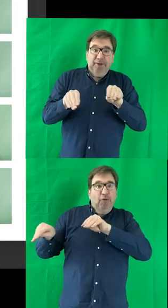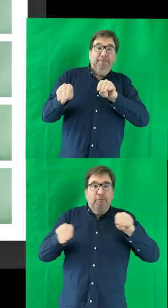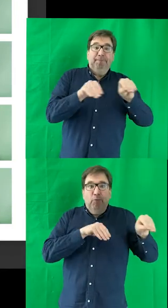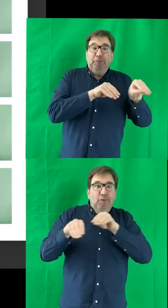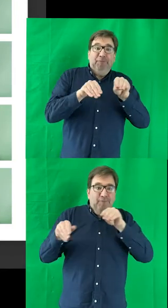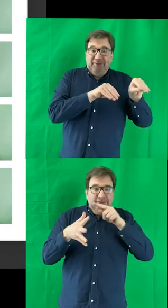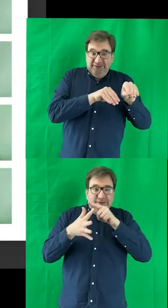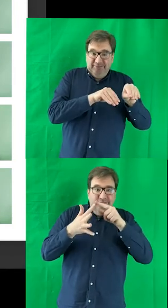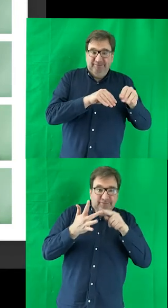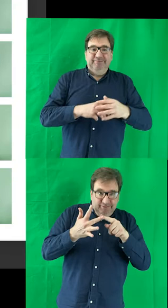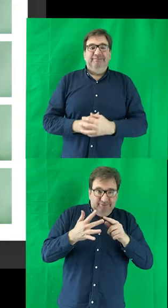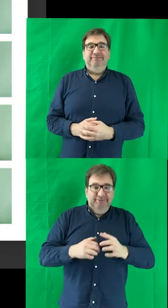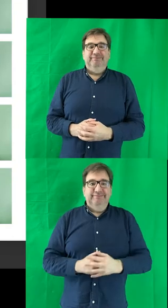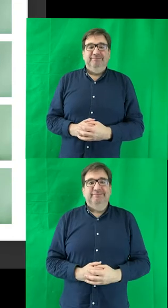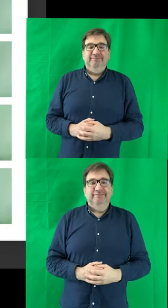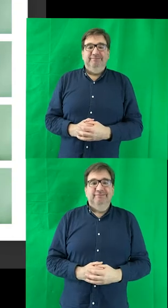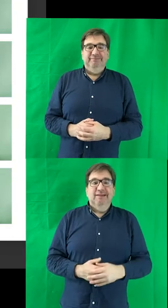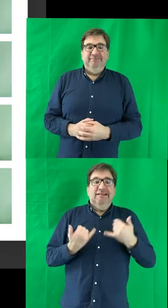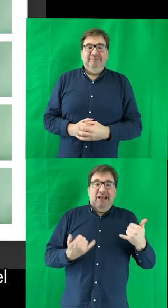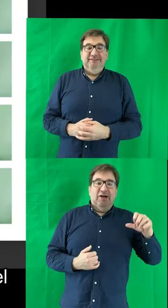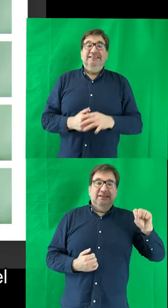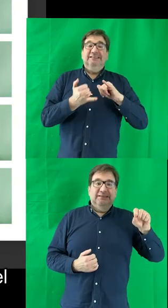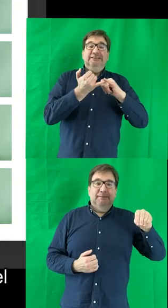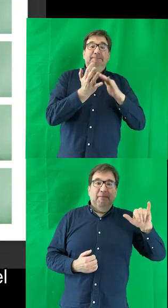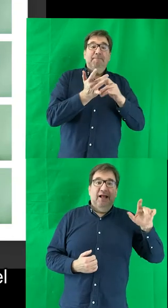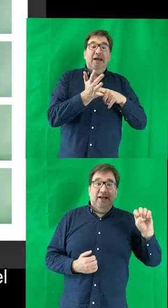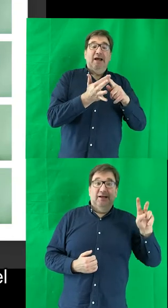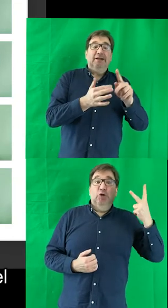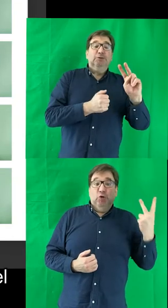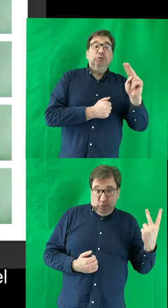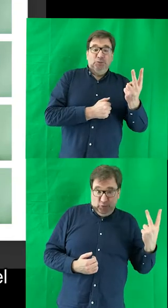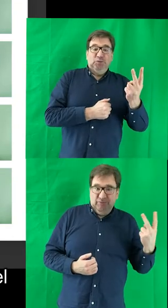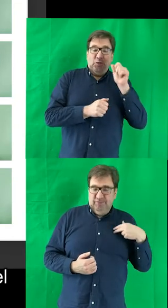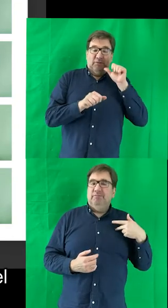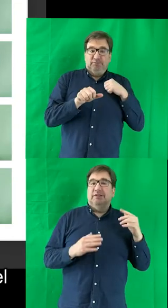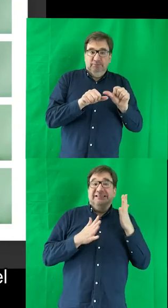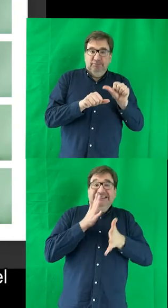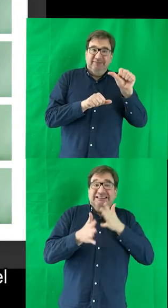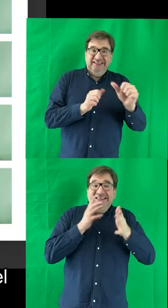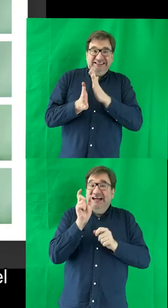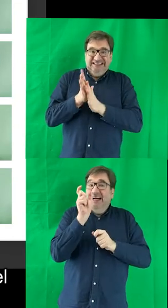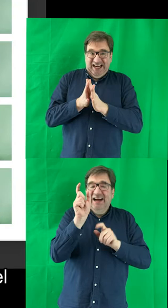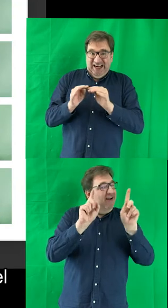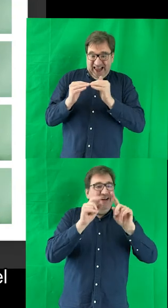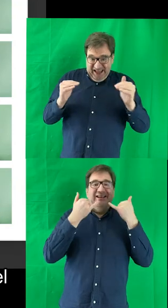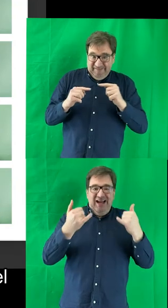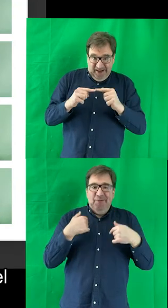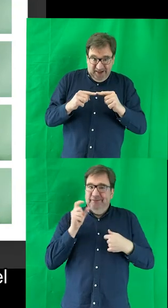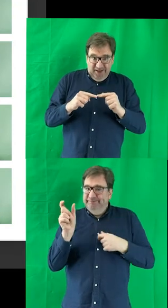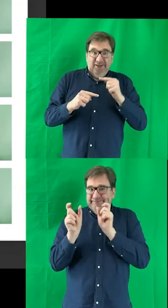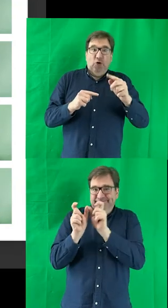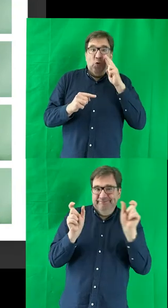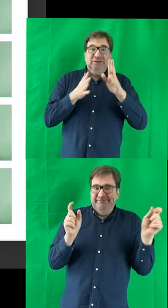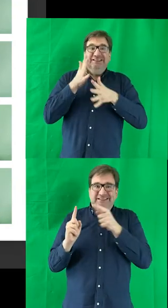position, location and movement. And now in SMILE 2, we're going beyond the isolated sign